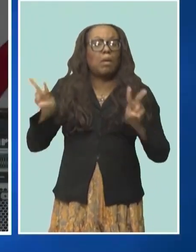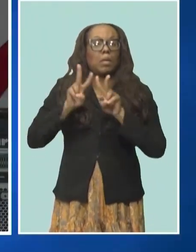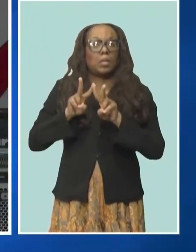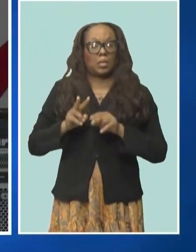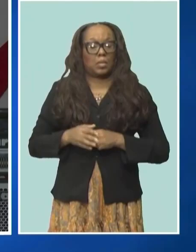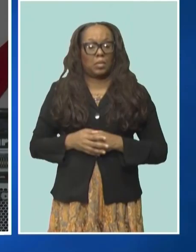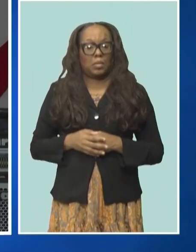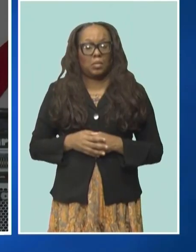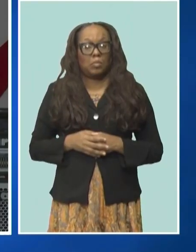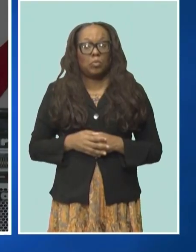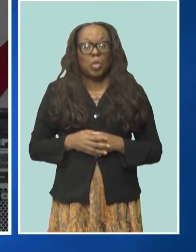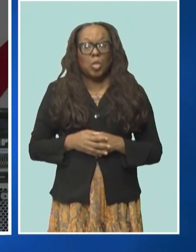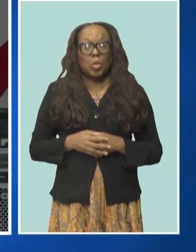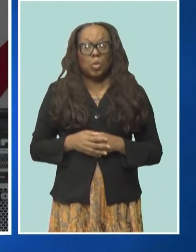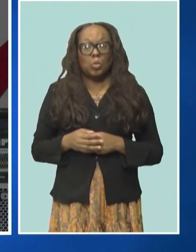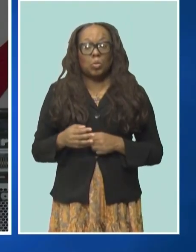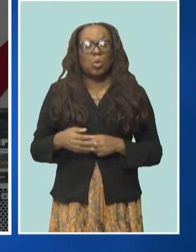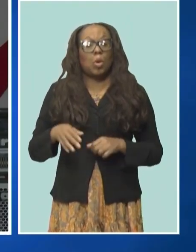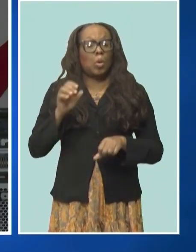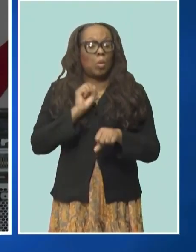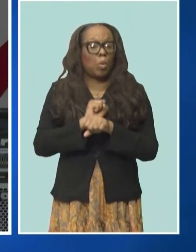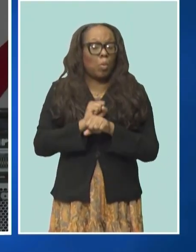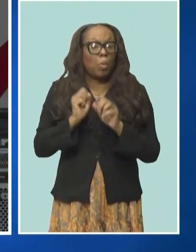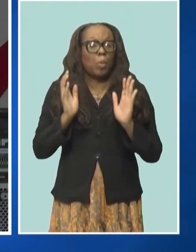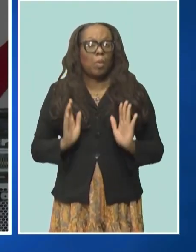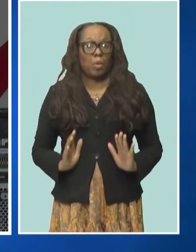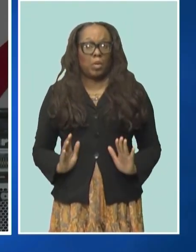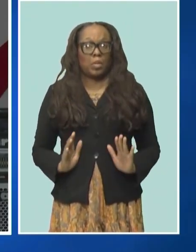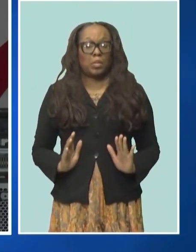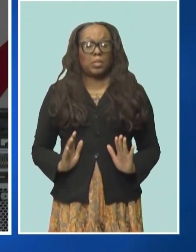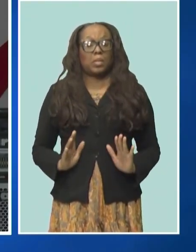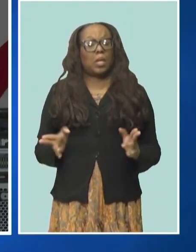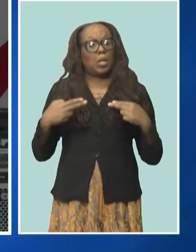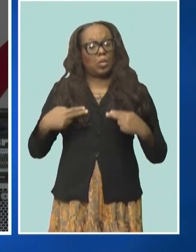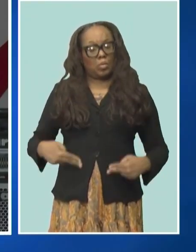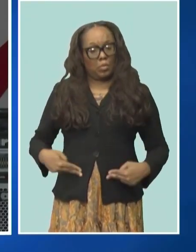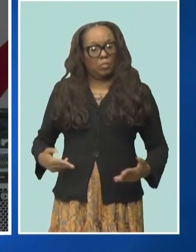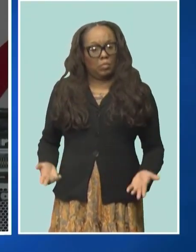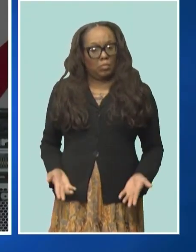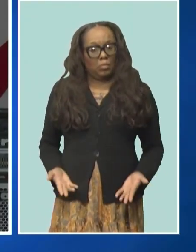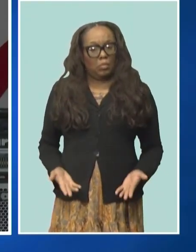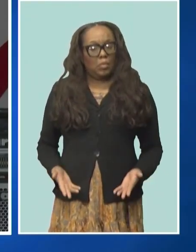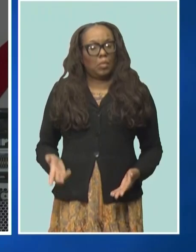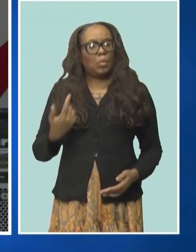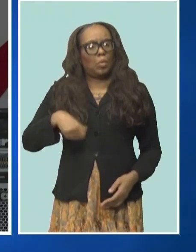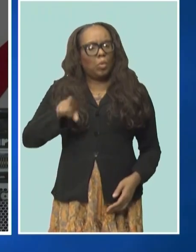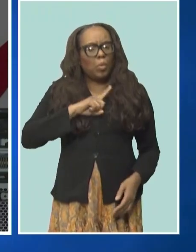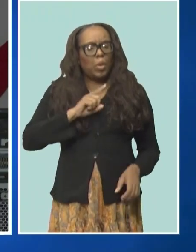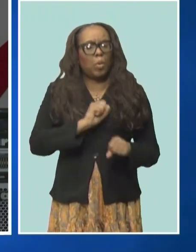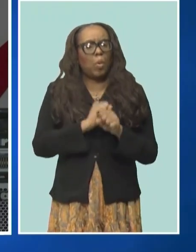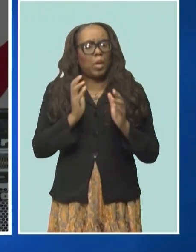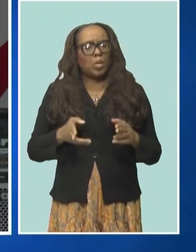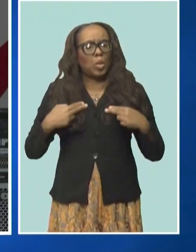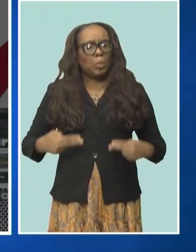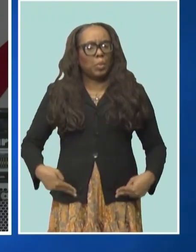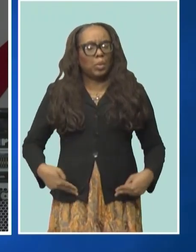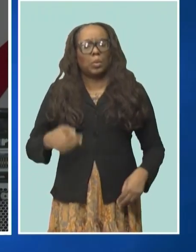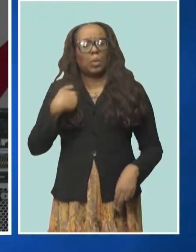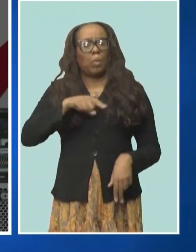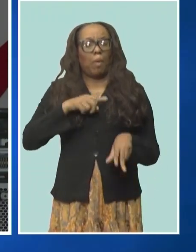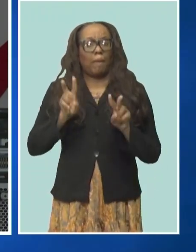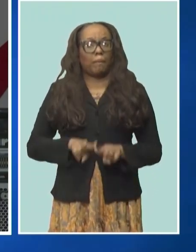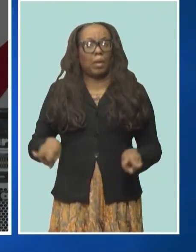That workers are recognized as human beings first and as valuable in